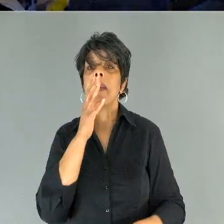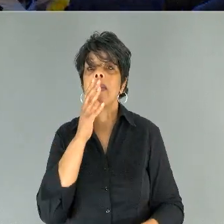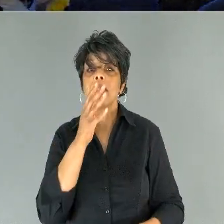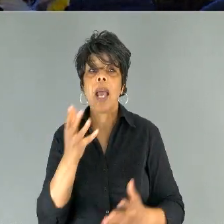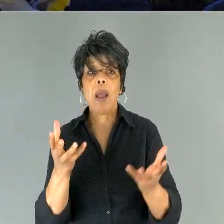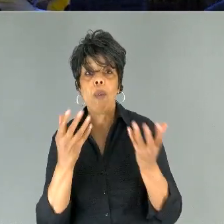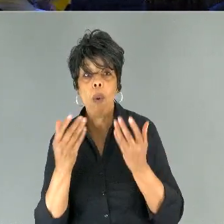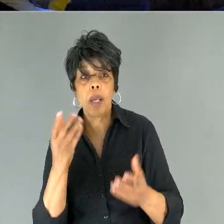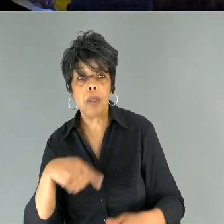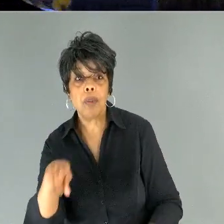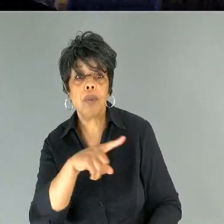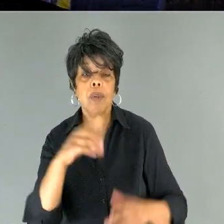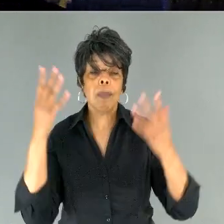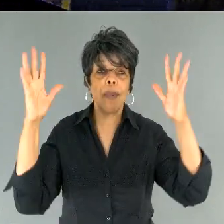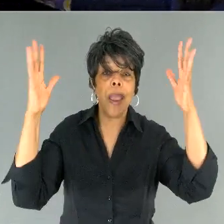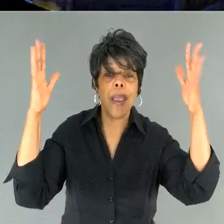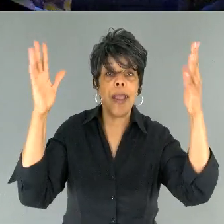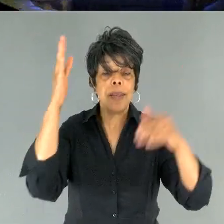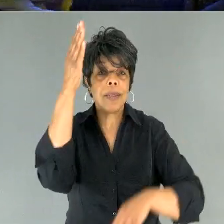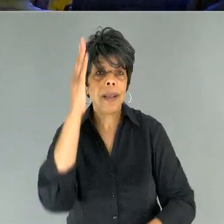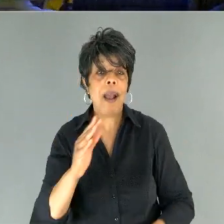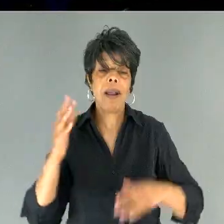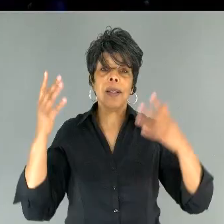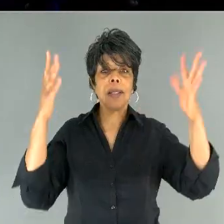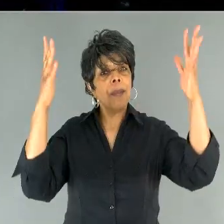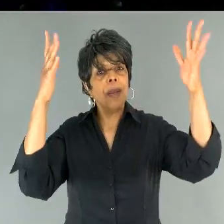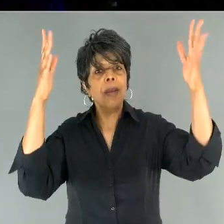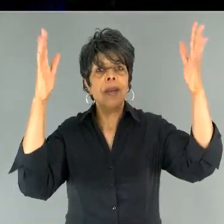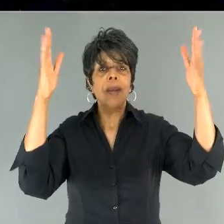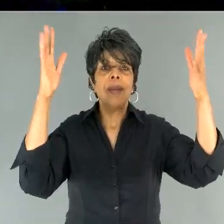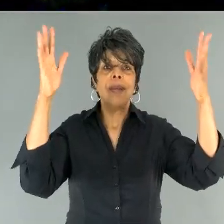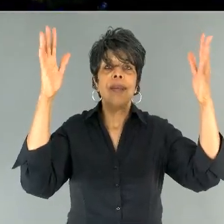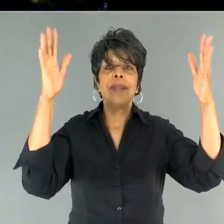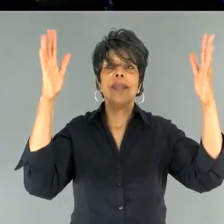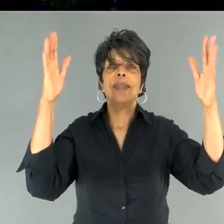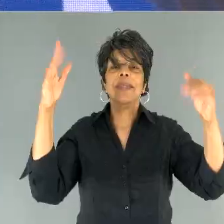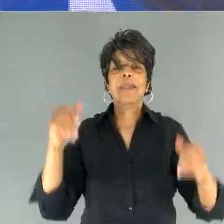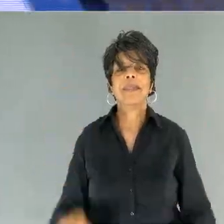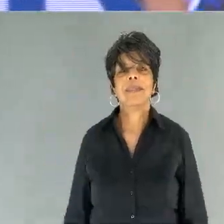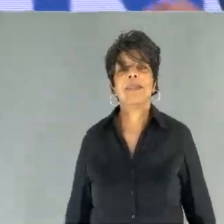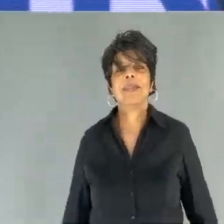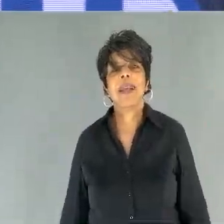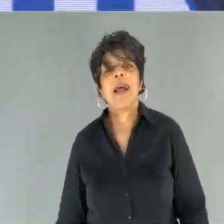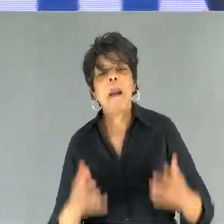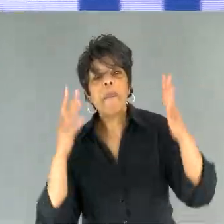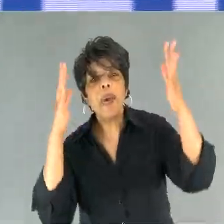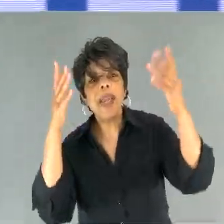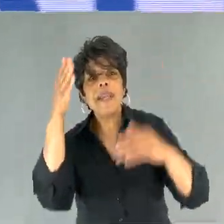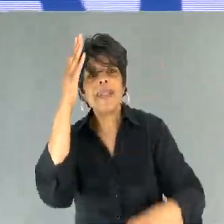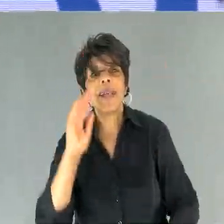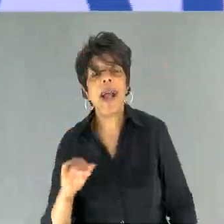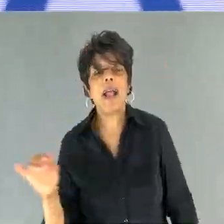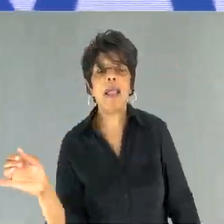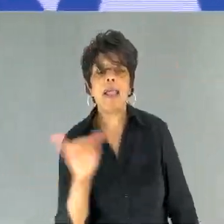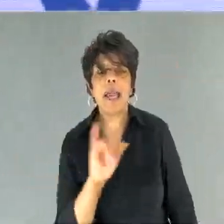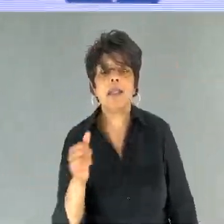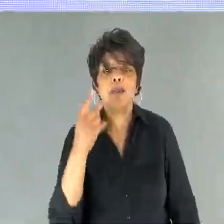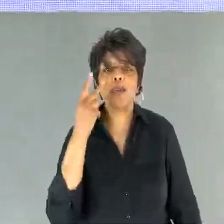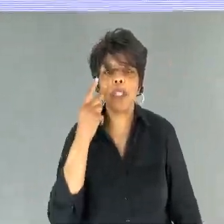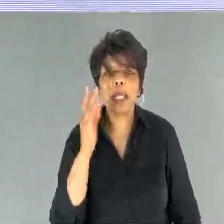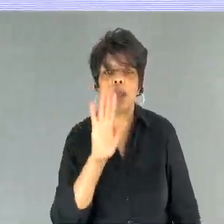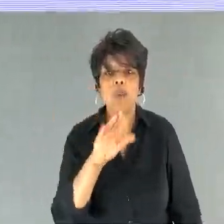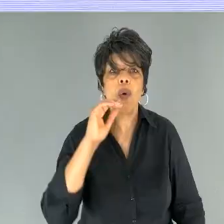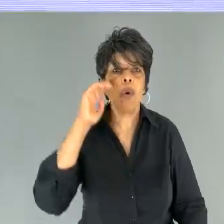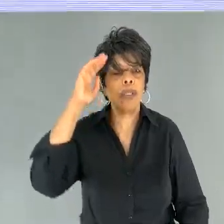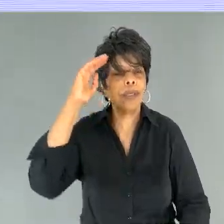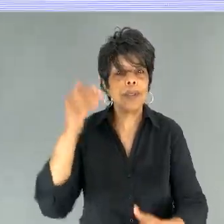praise. No, I want you to give God praise like you see that child. You see that